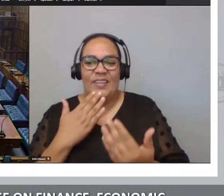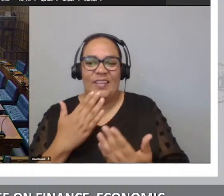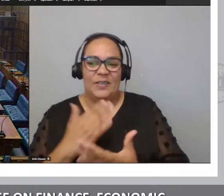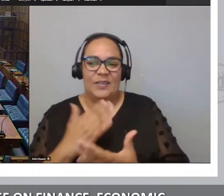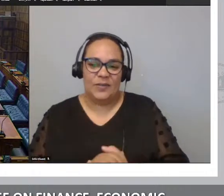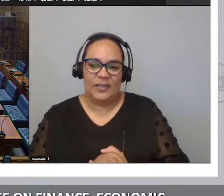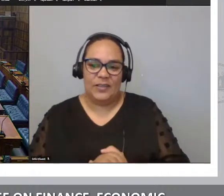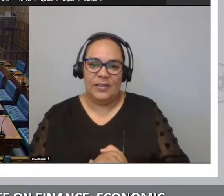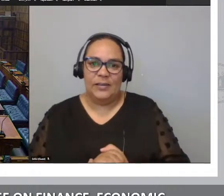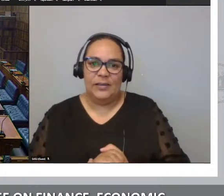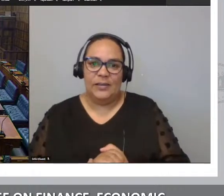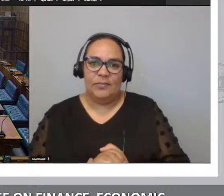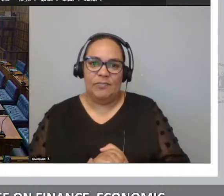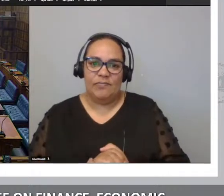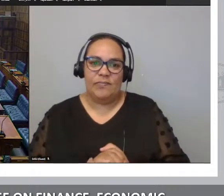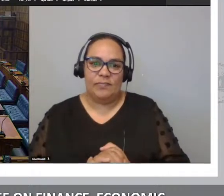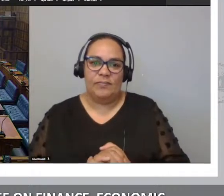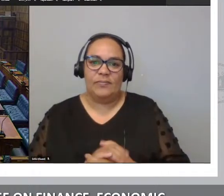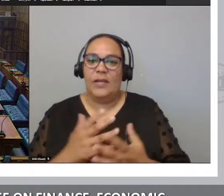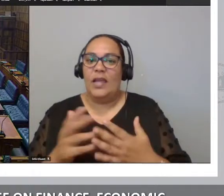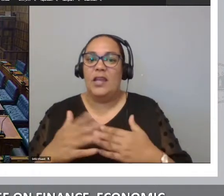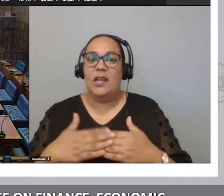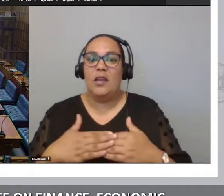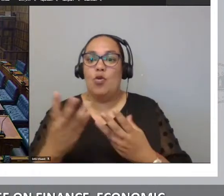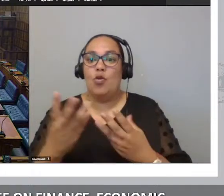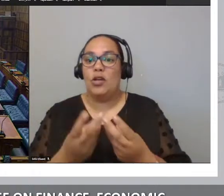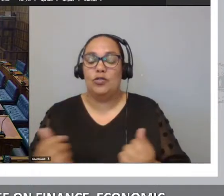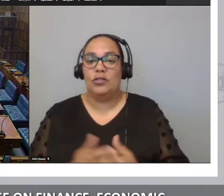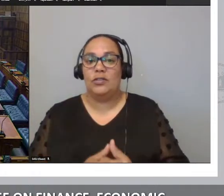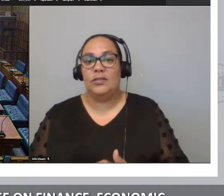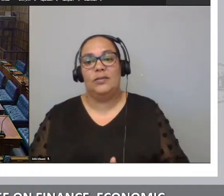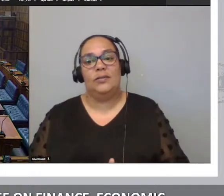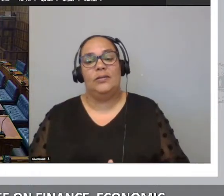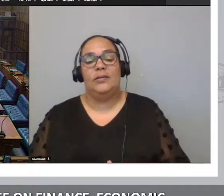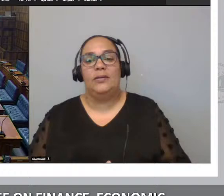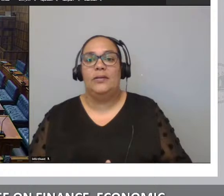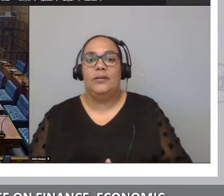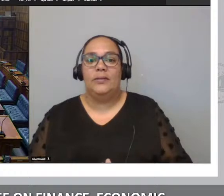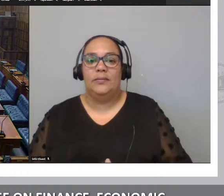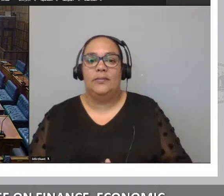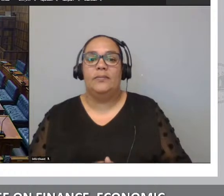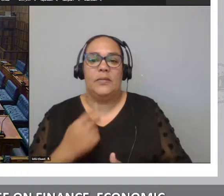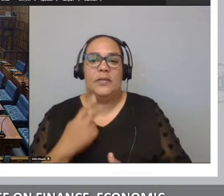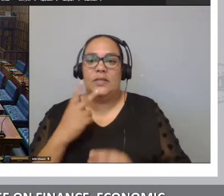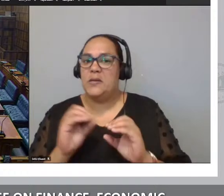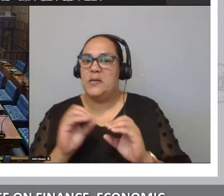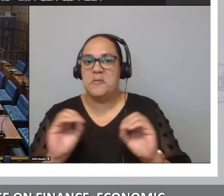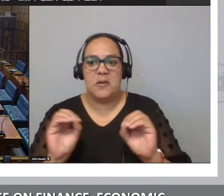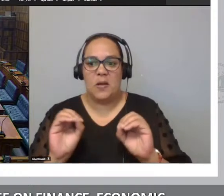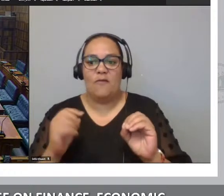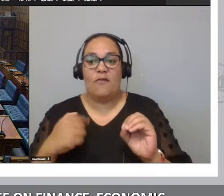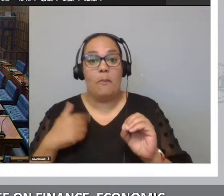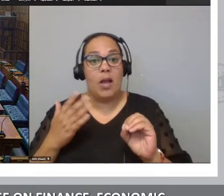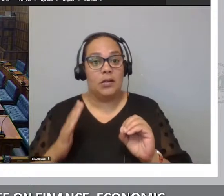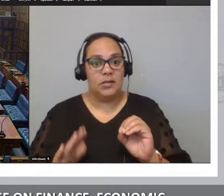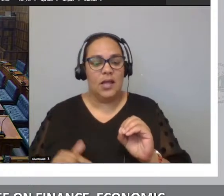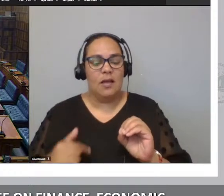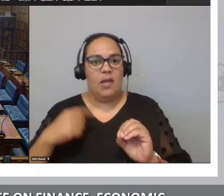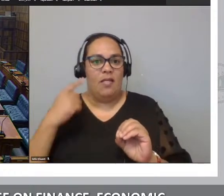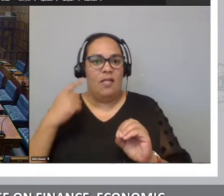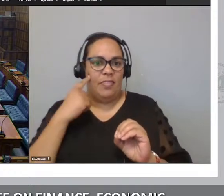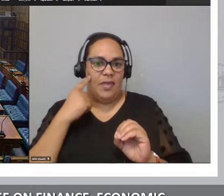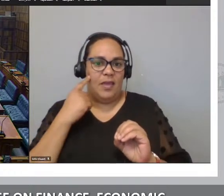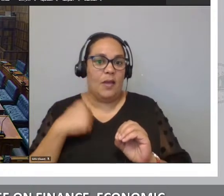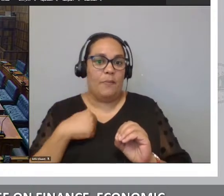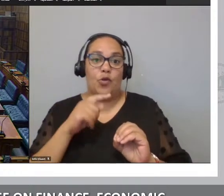okay thank you members any further resolutions okay I see none from my side I think